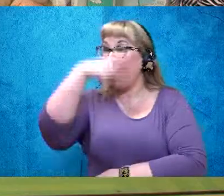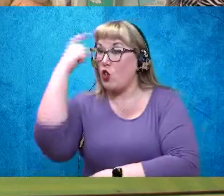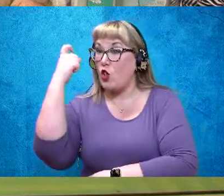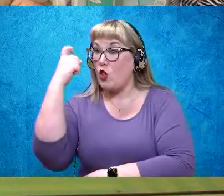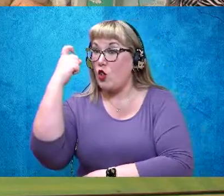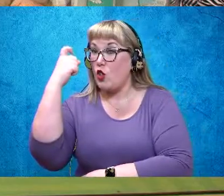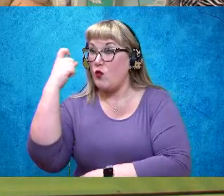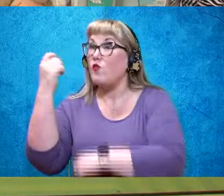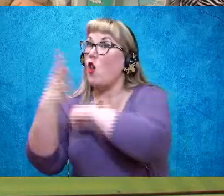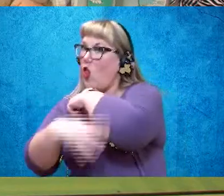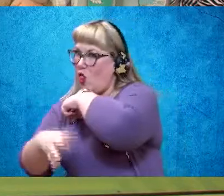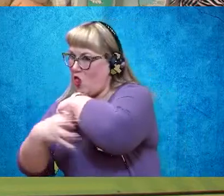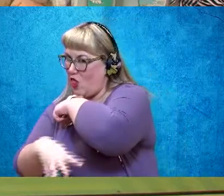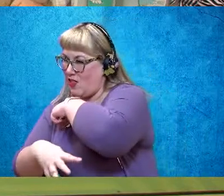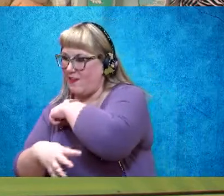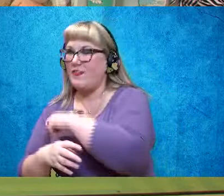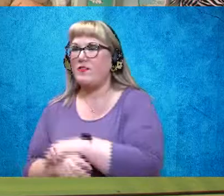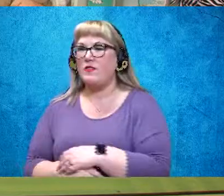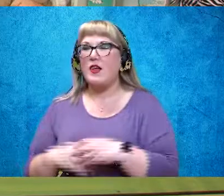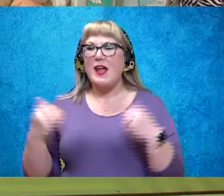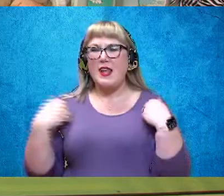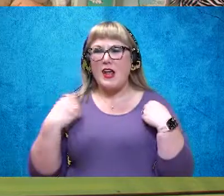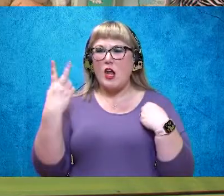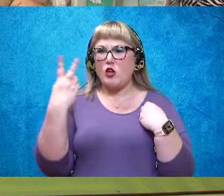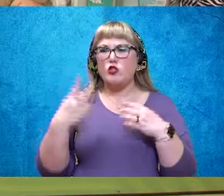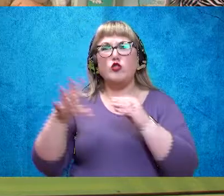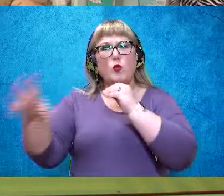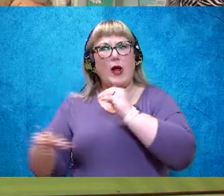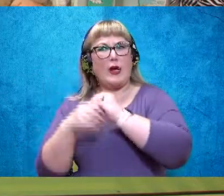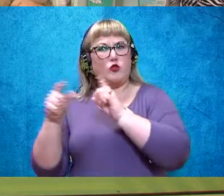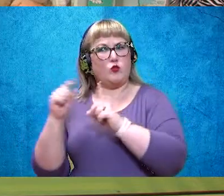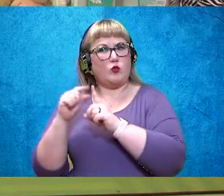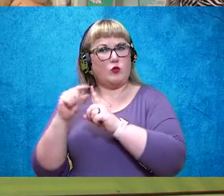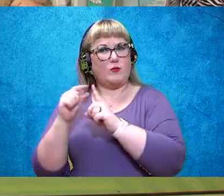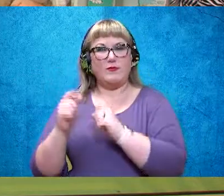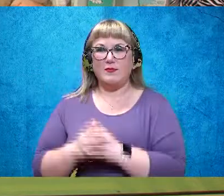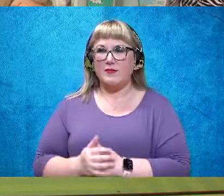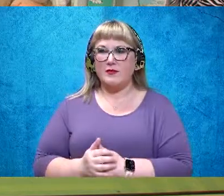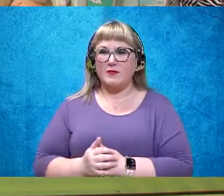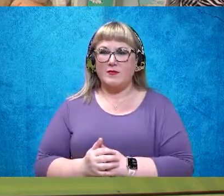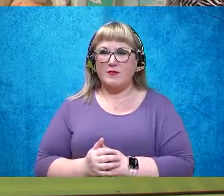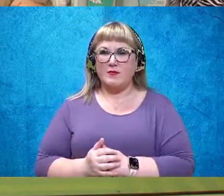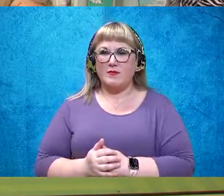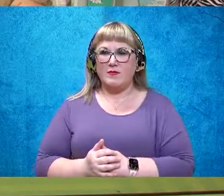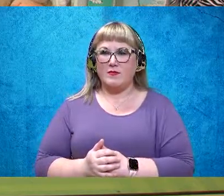summer, fall, and we have 2 extra words,